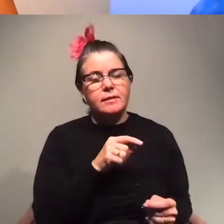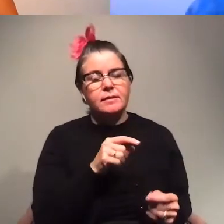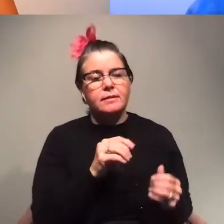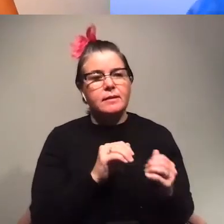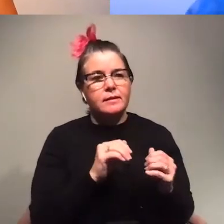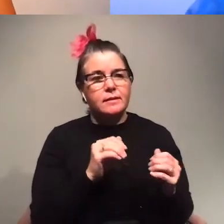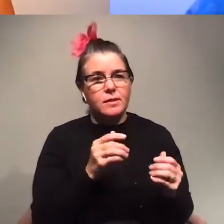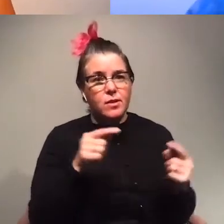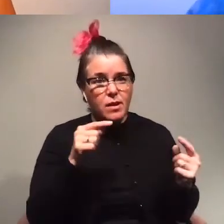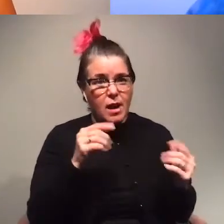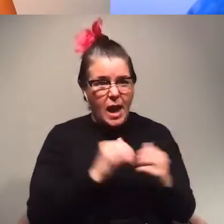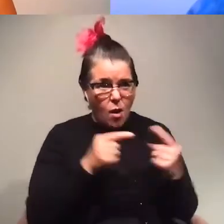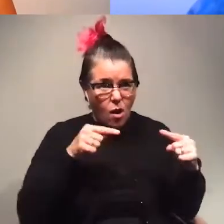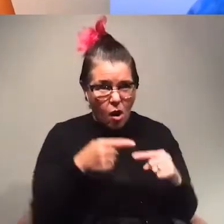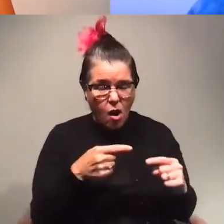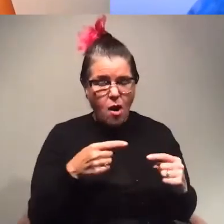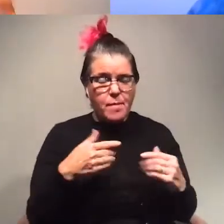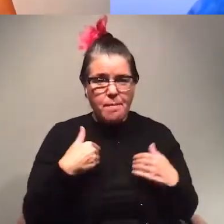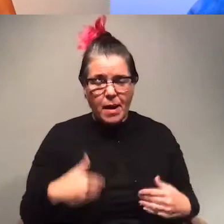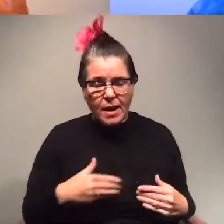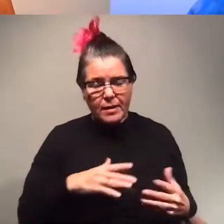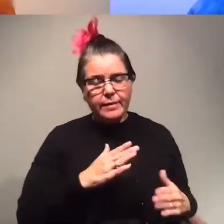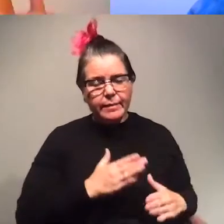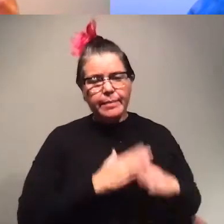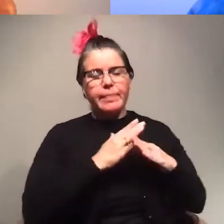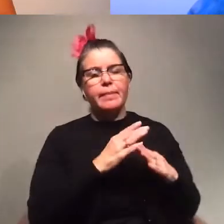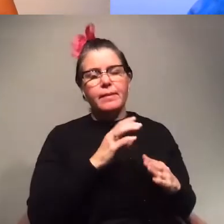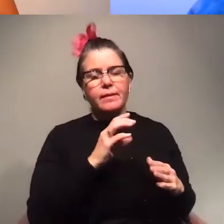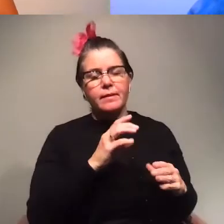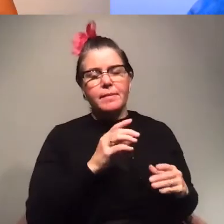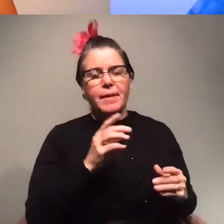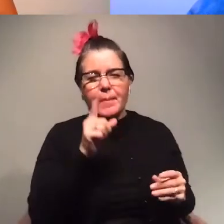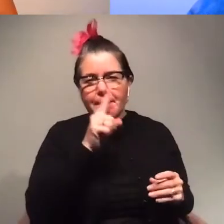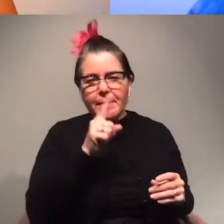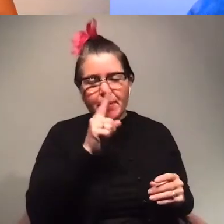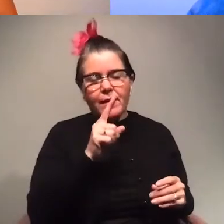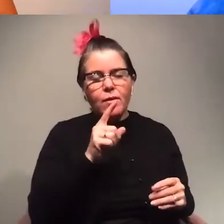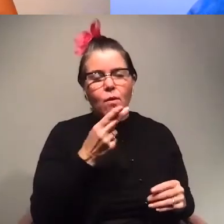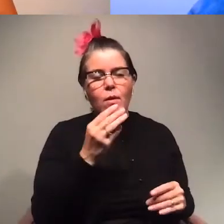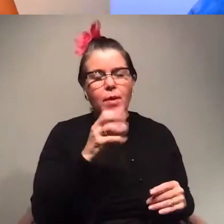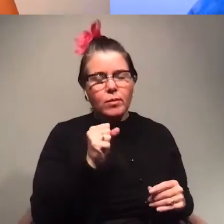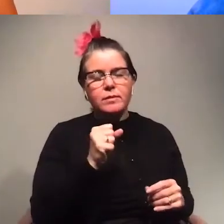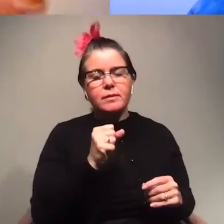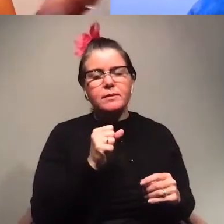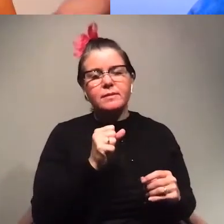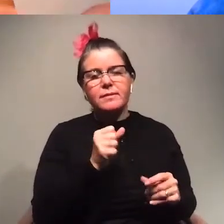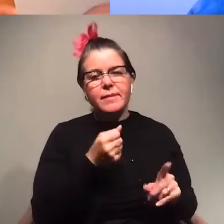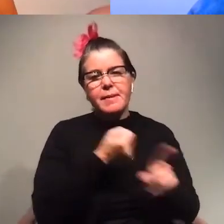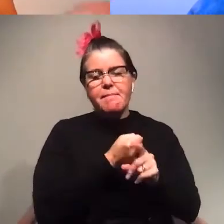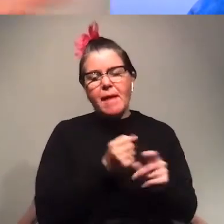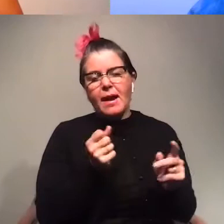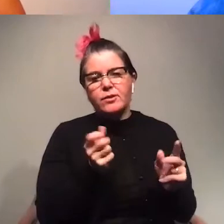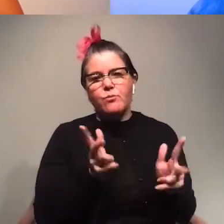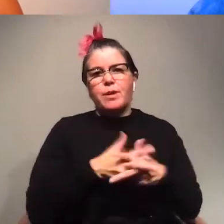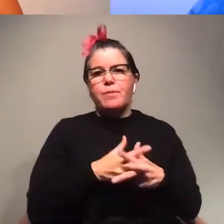to our bodies, like endocrine disruptors or things that can mimic hormones and affect our reproductive systems, and how they